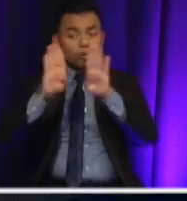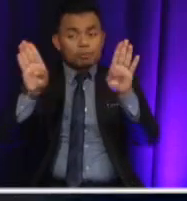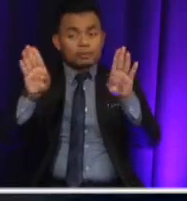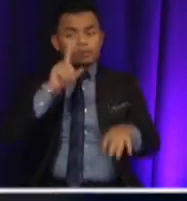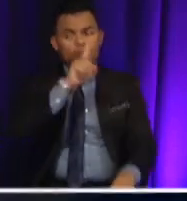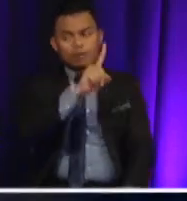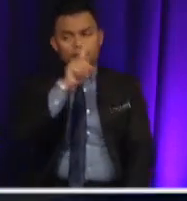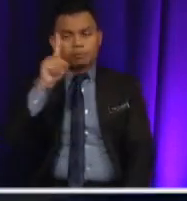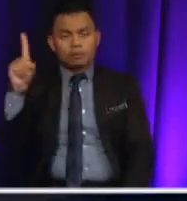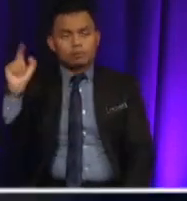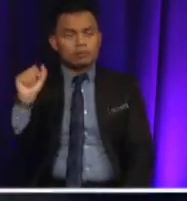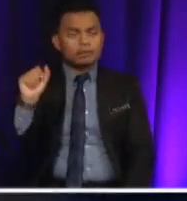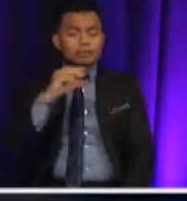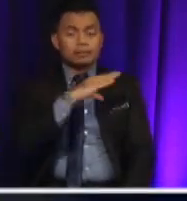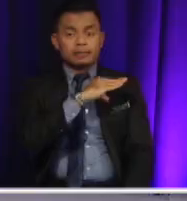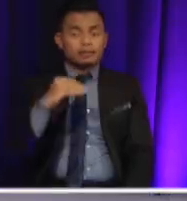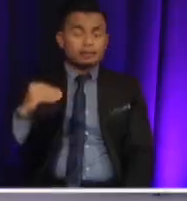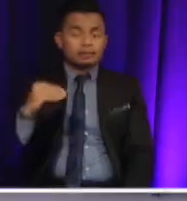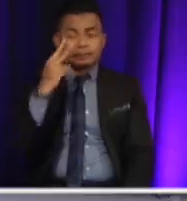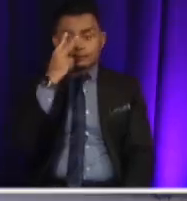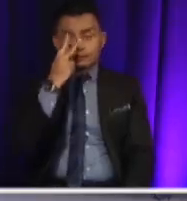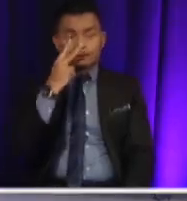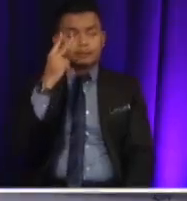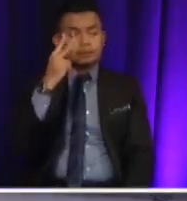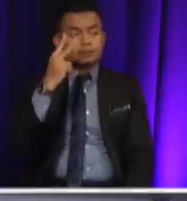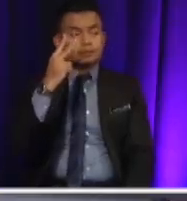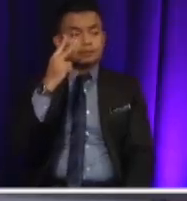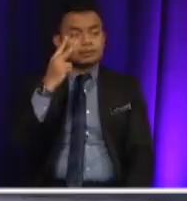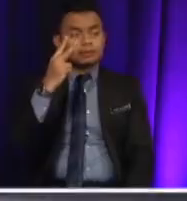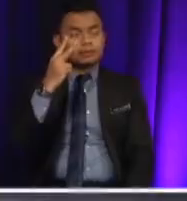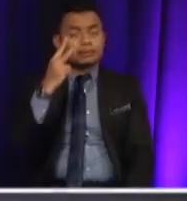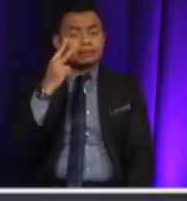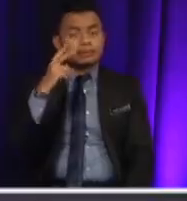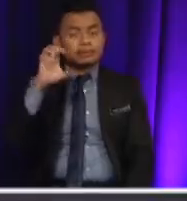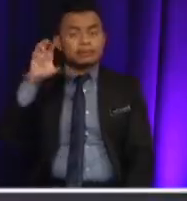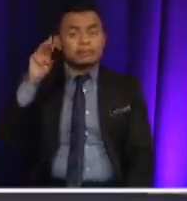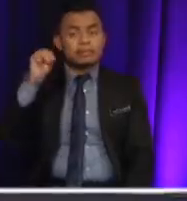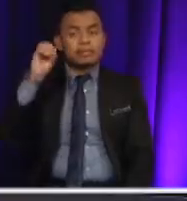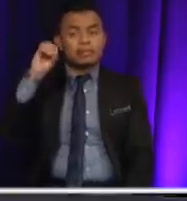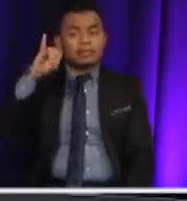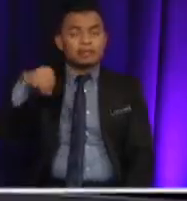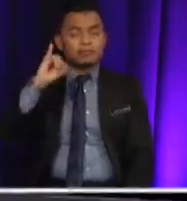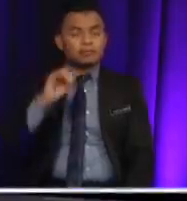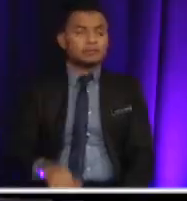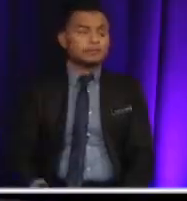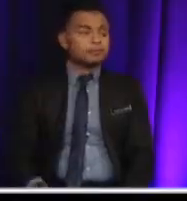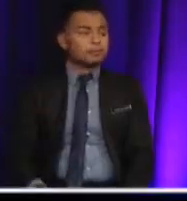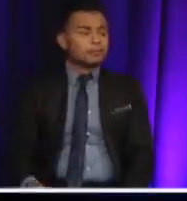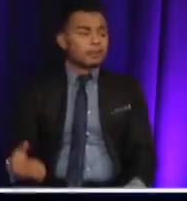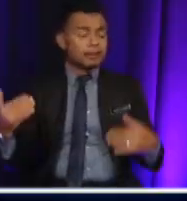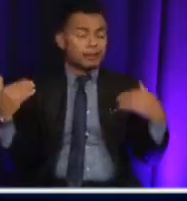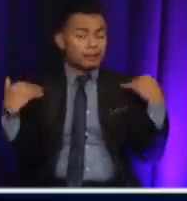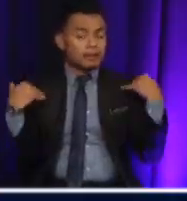tell me what the emoji is. All right, this is, it has loved eyes, so Yes. maybe it's a